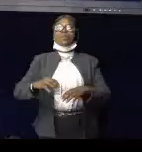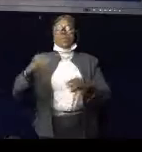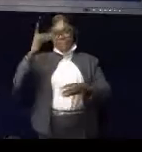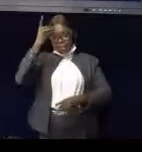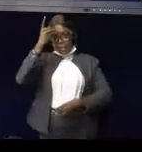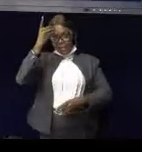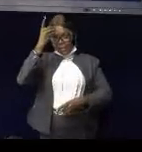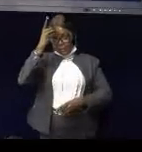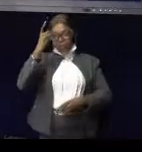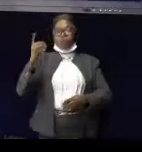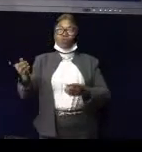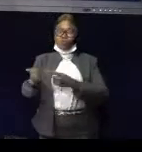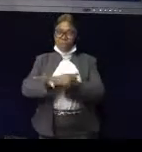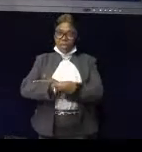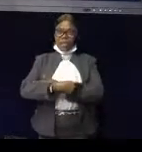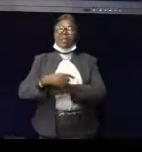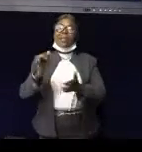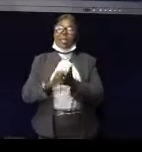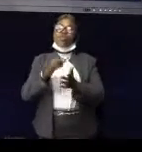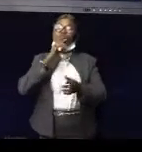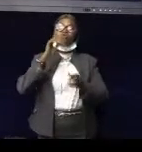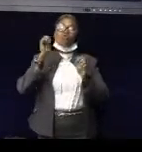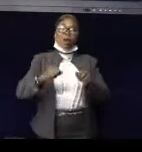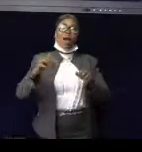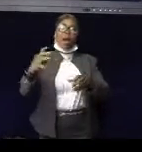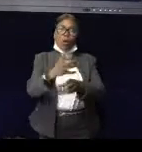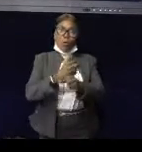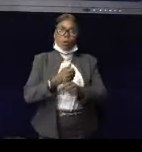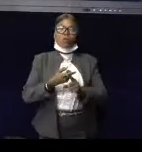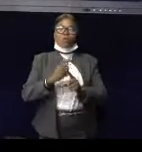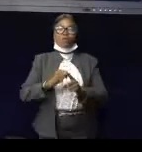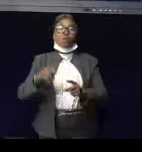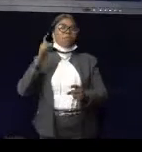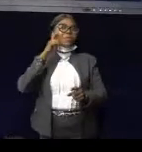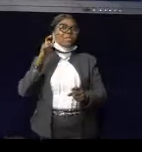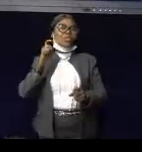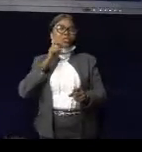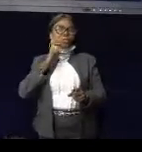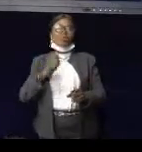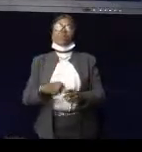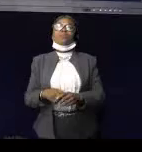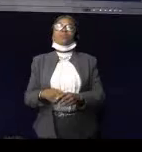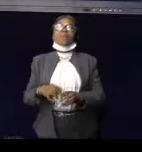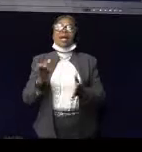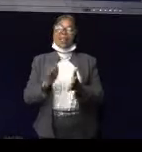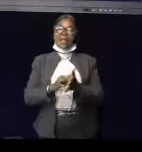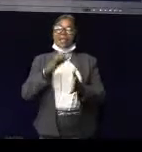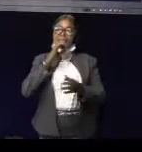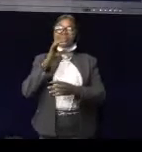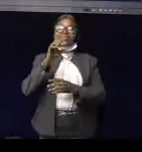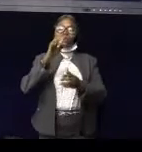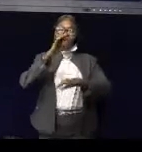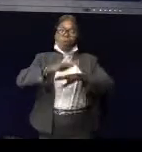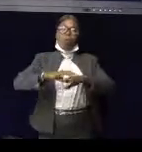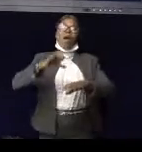for today. Sexually, say that, transmitted diseases,